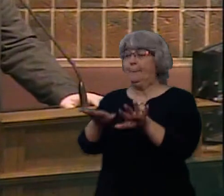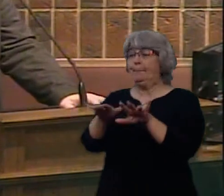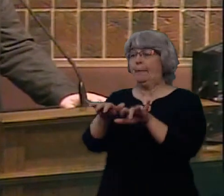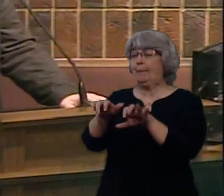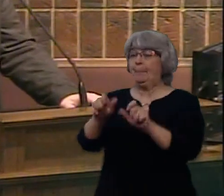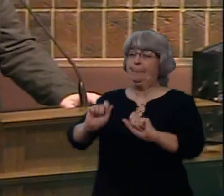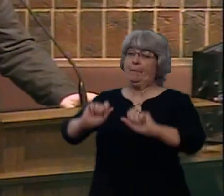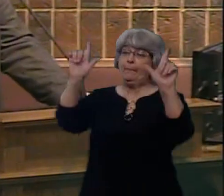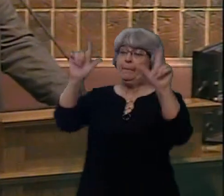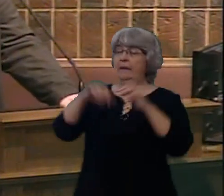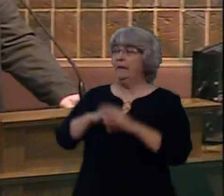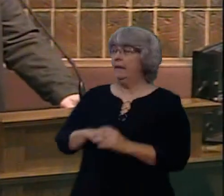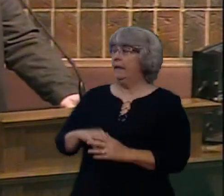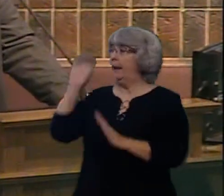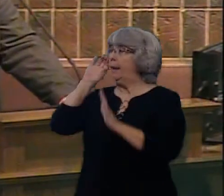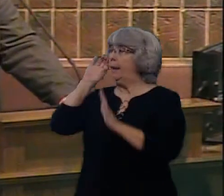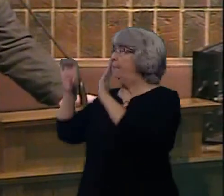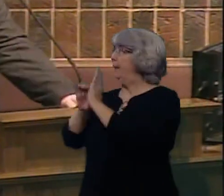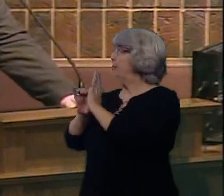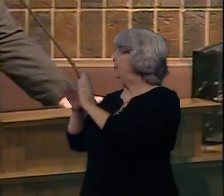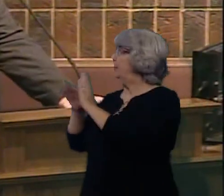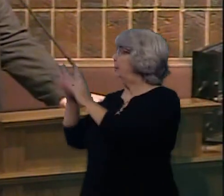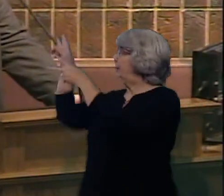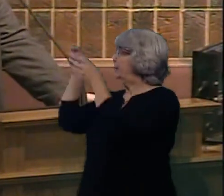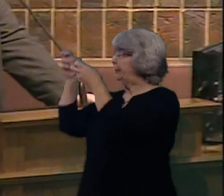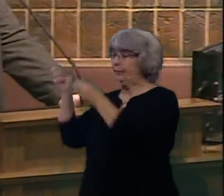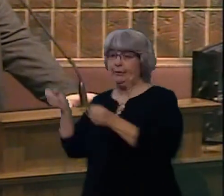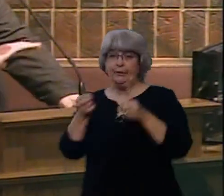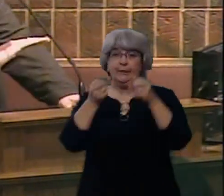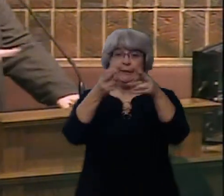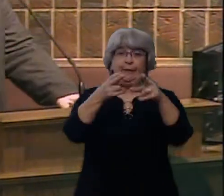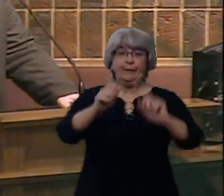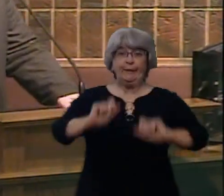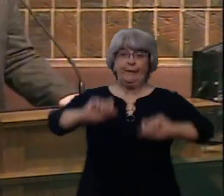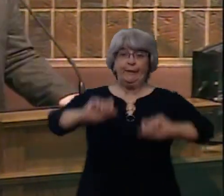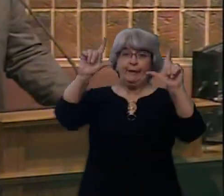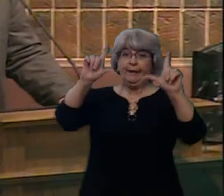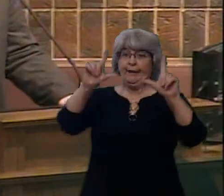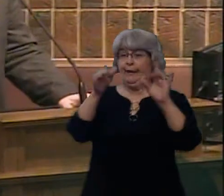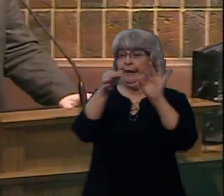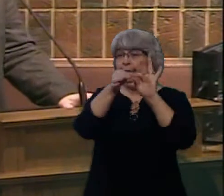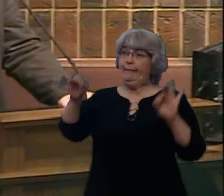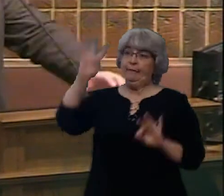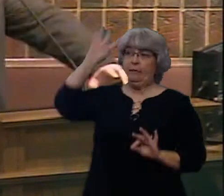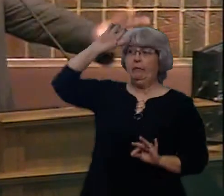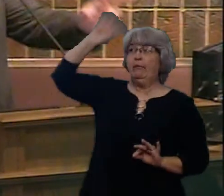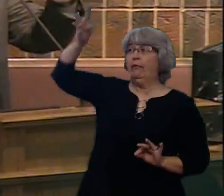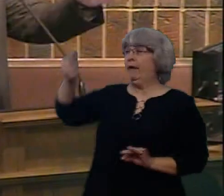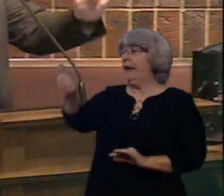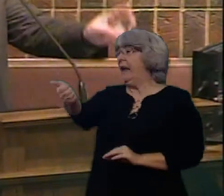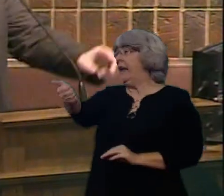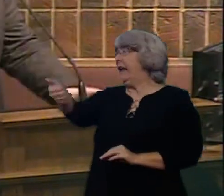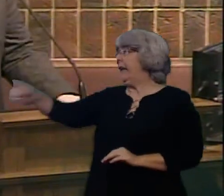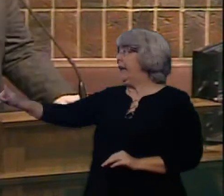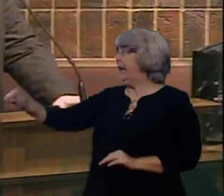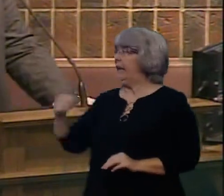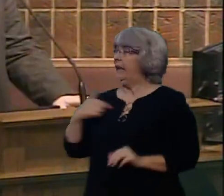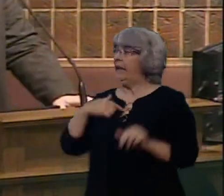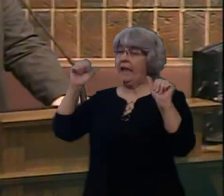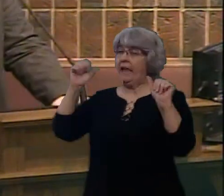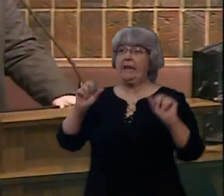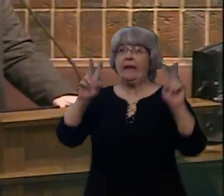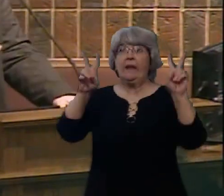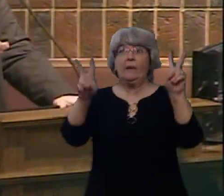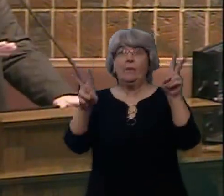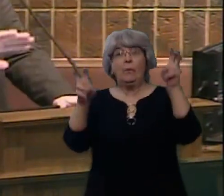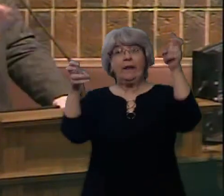find a picture on Google and I can add words to it and make it say whatever I want, and I can put quotation marks around it, and